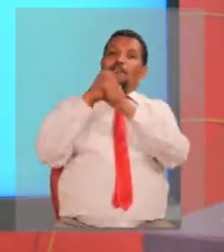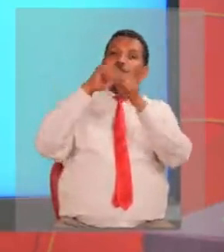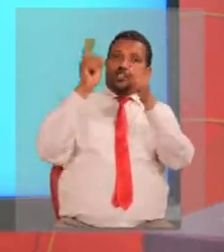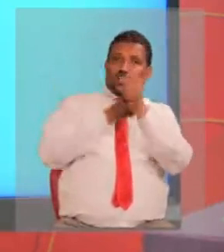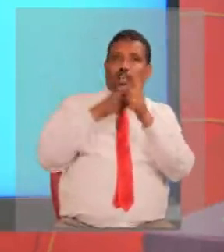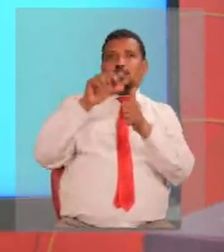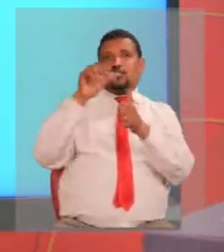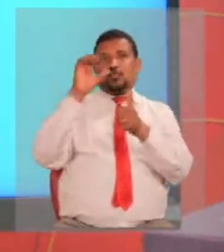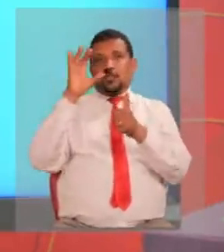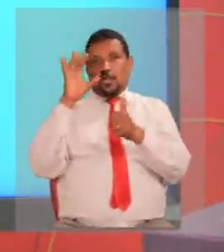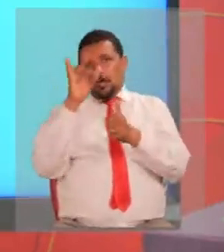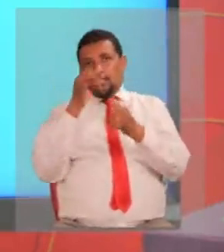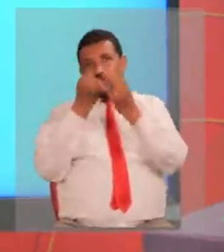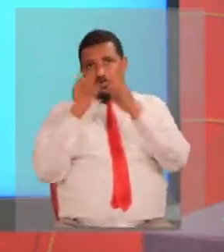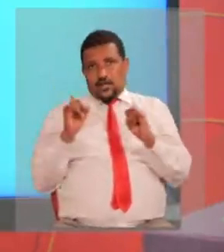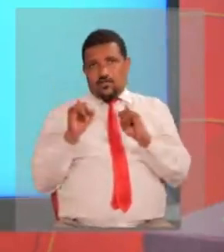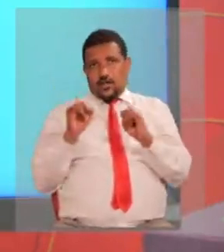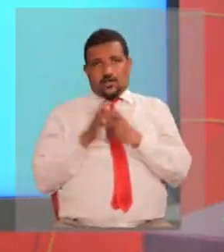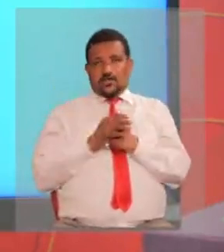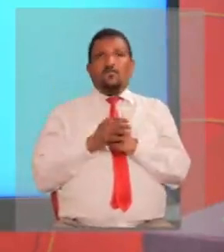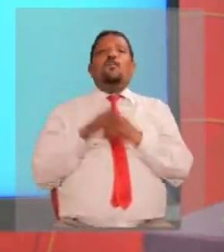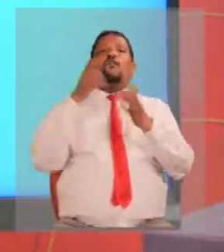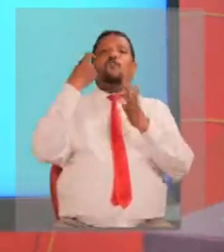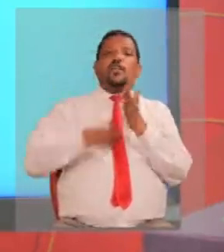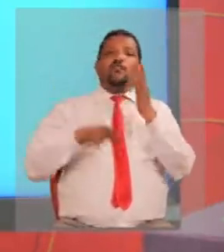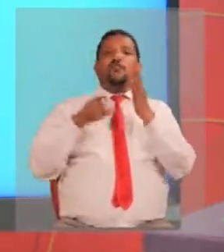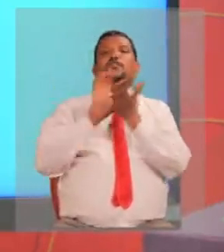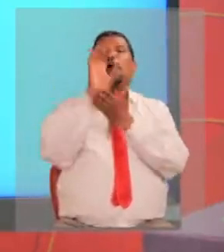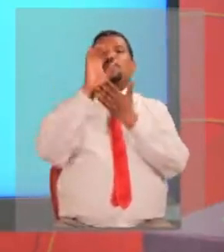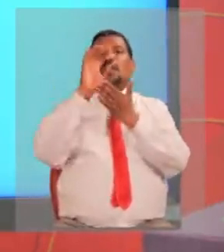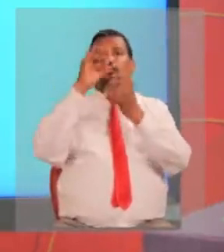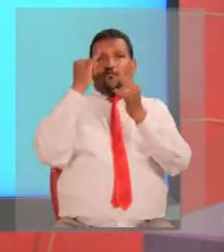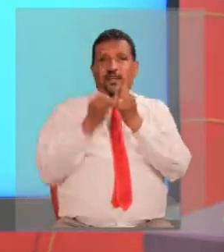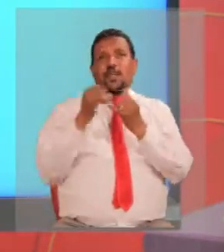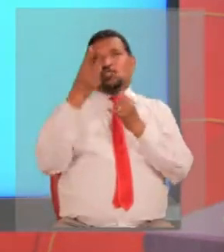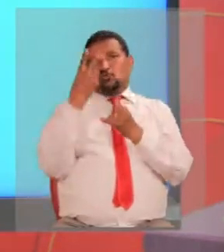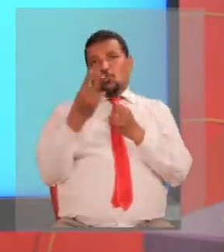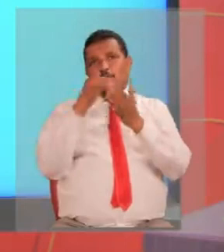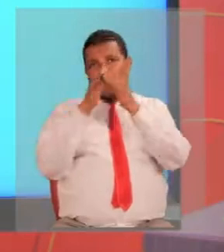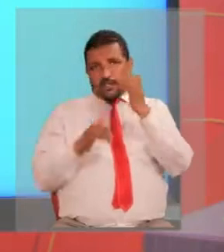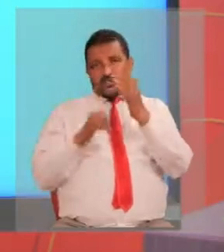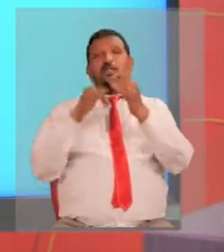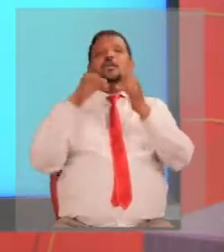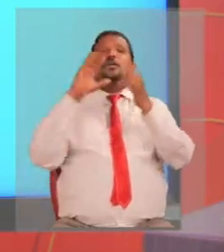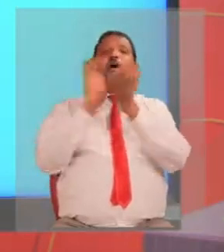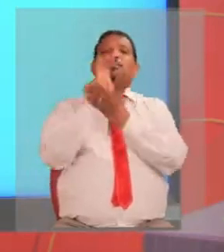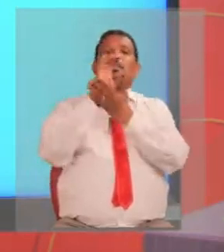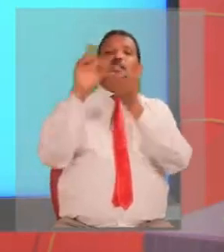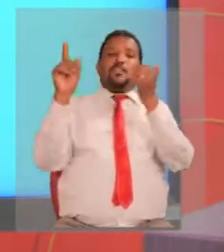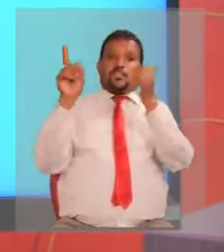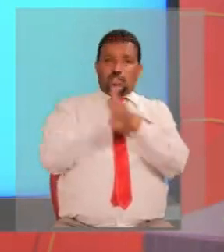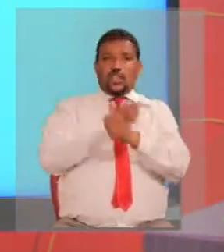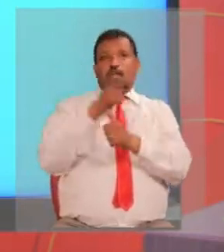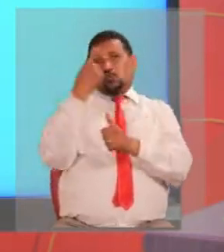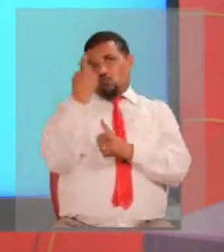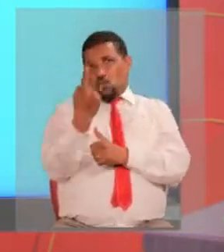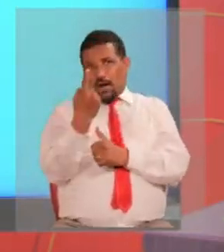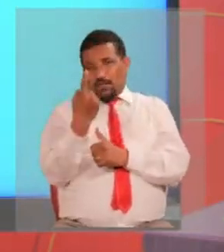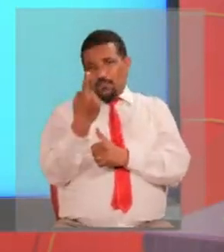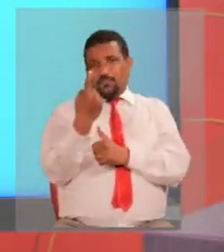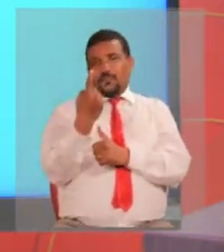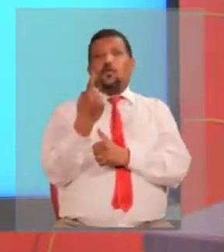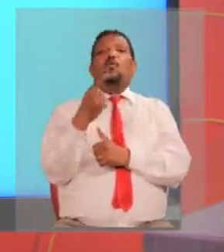8 divided by the value of capital final is 2 minus capital initial is 1, which